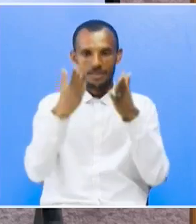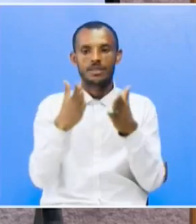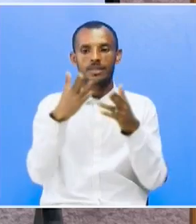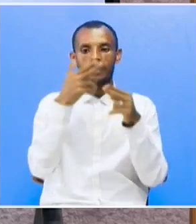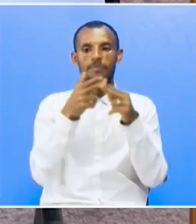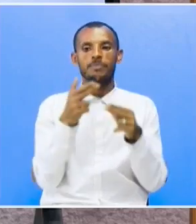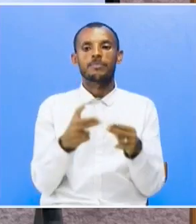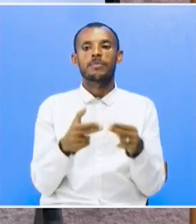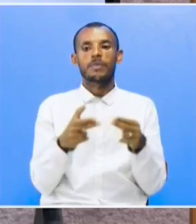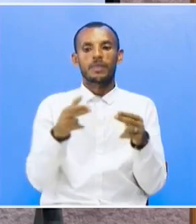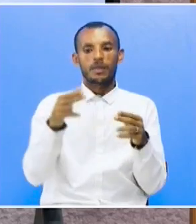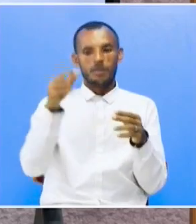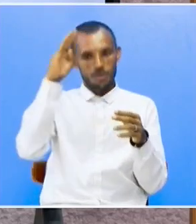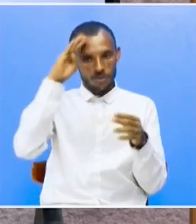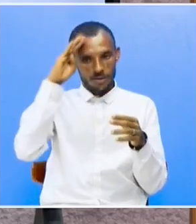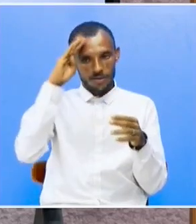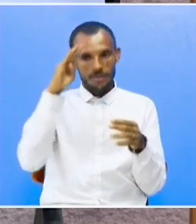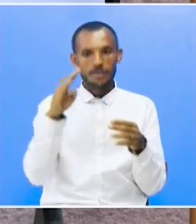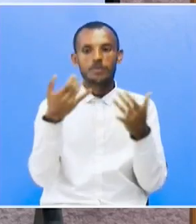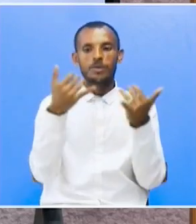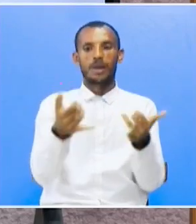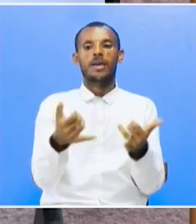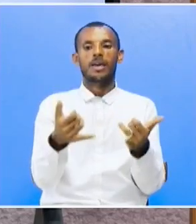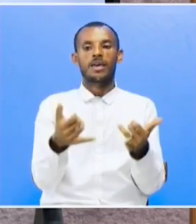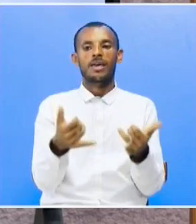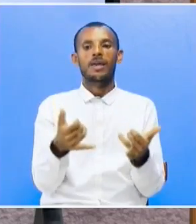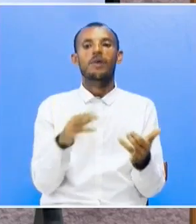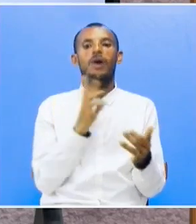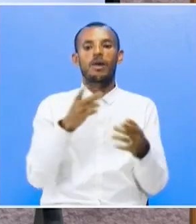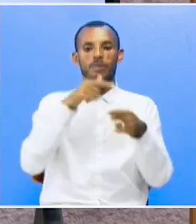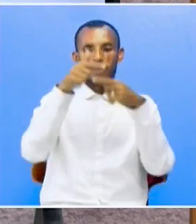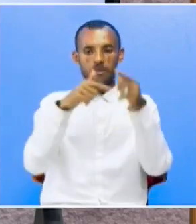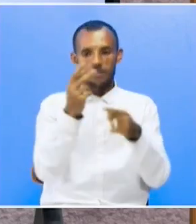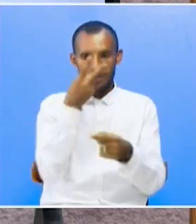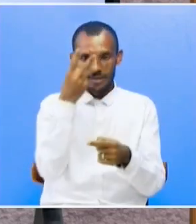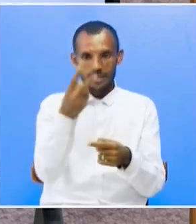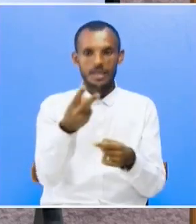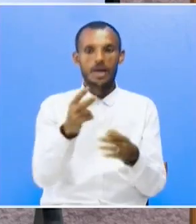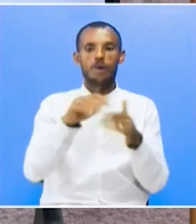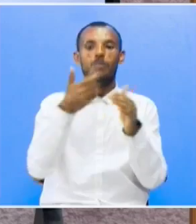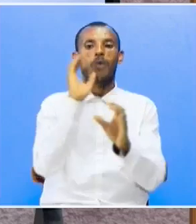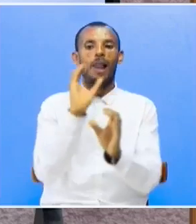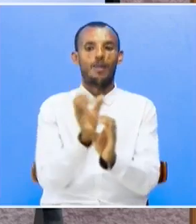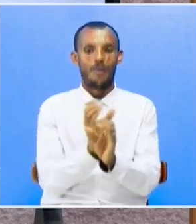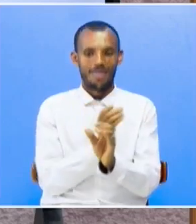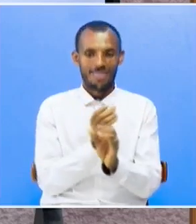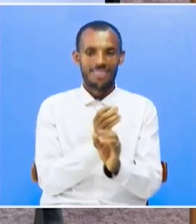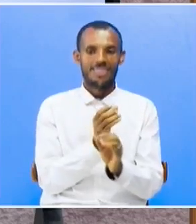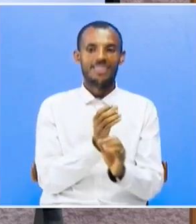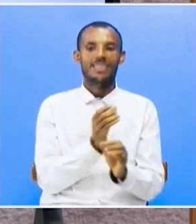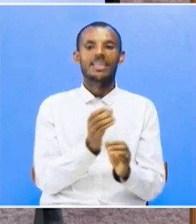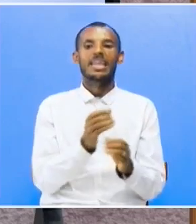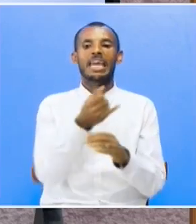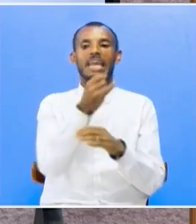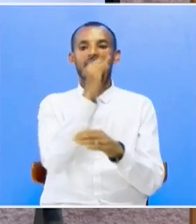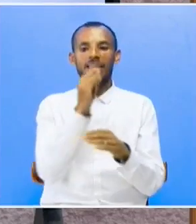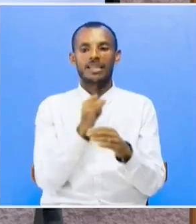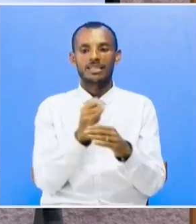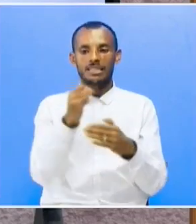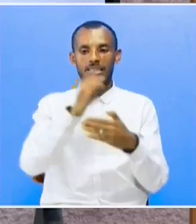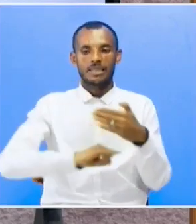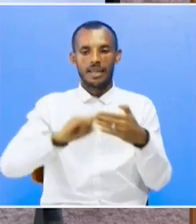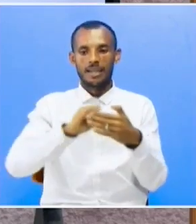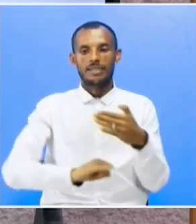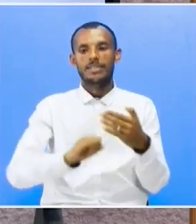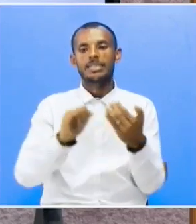I am Zuna Makonnen. Today, we are going to see how to calculate interest, simple and